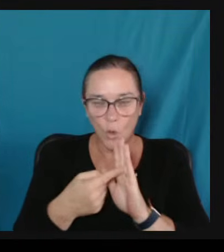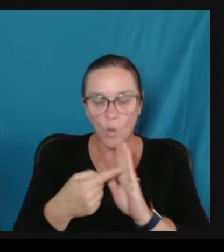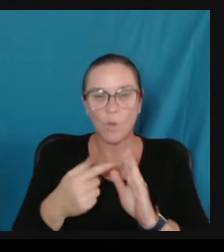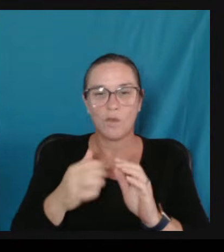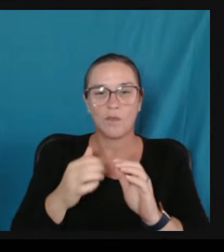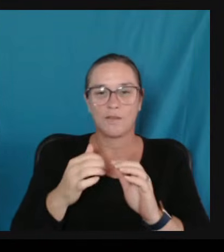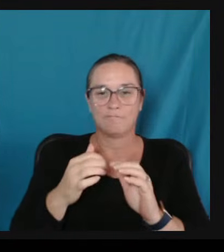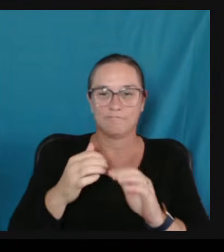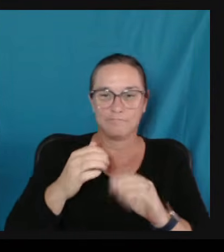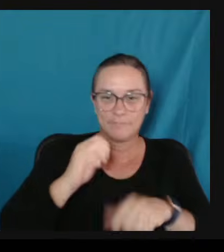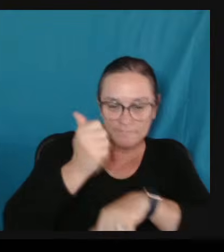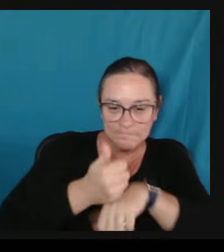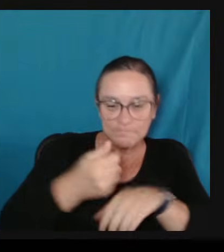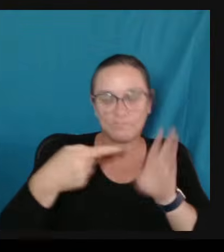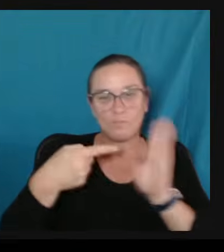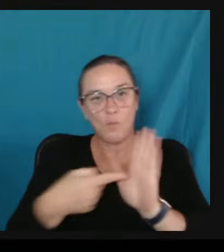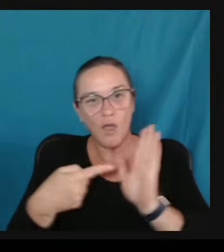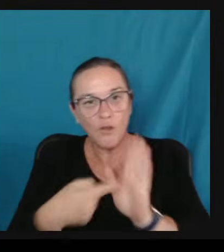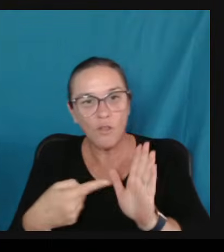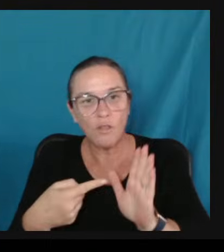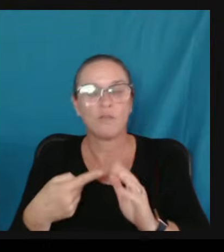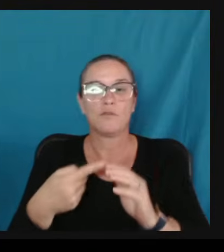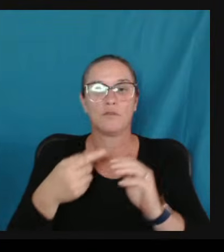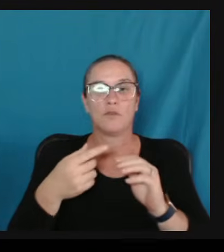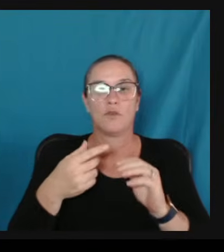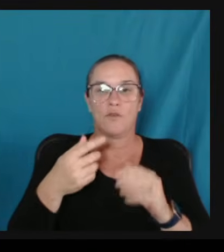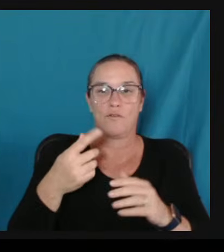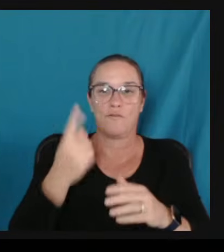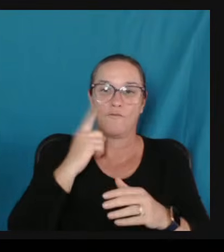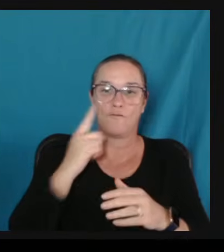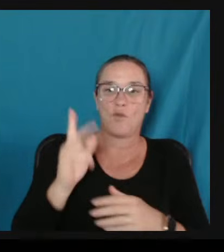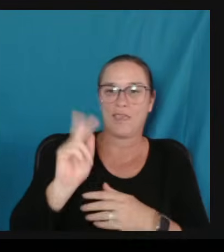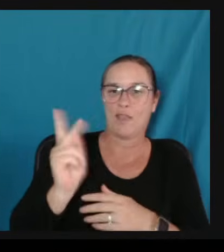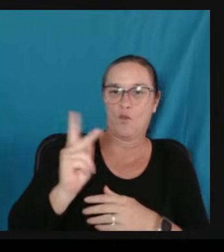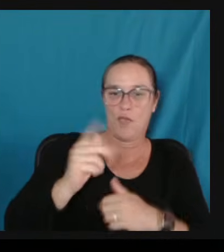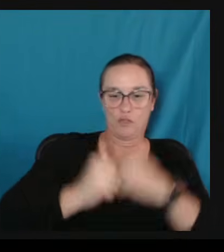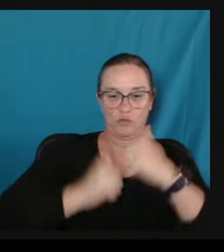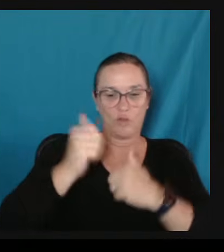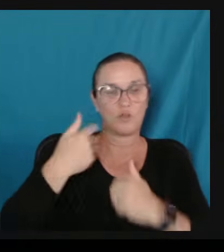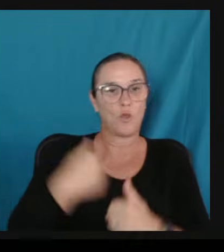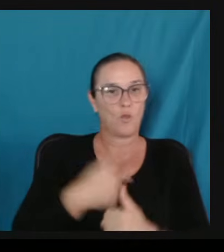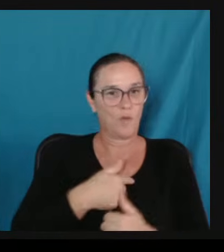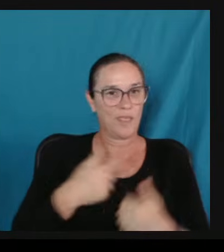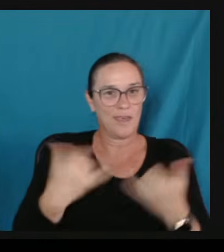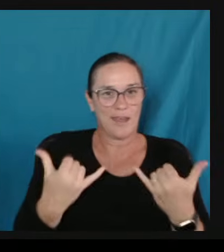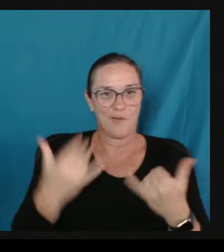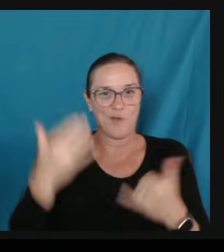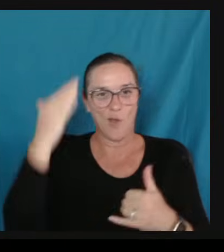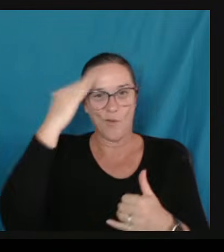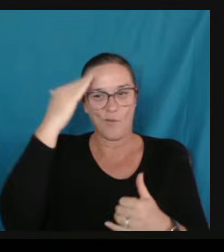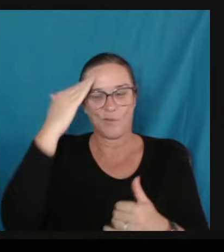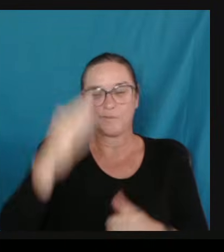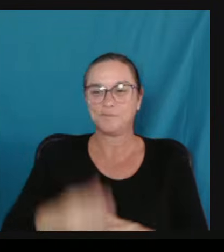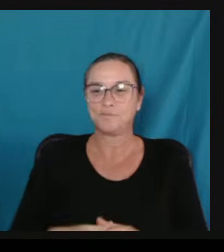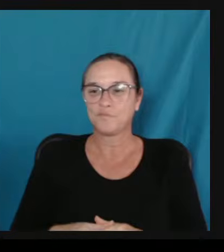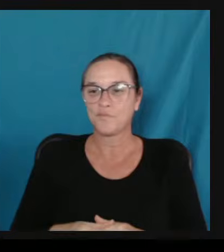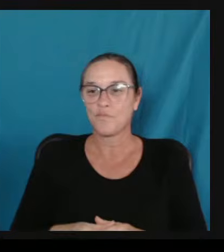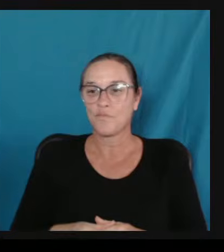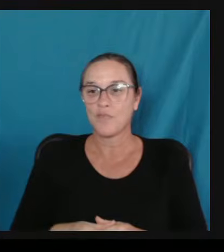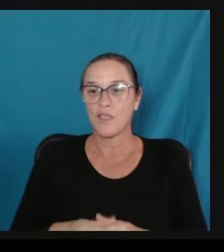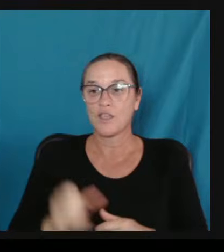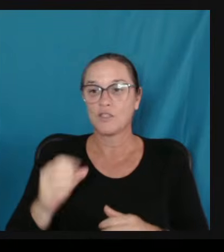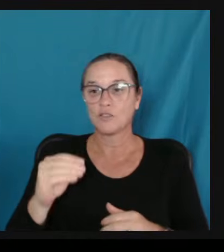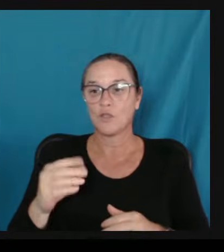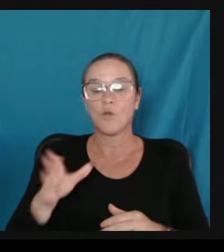for Kīlauea structure that we now all are familiar with today and talk about here all the time. So that'll be presented by Dr.